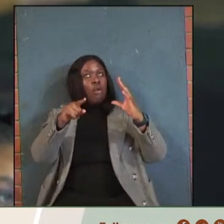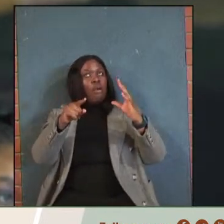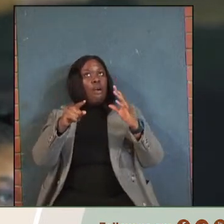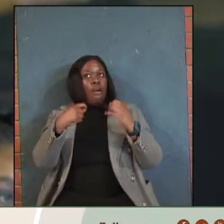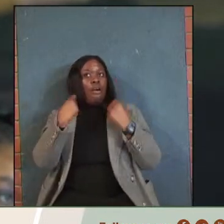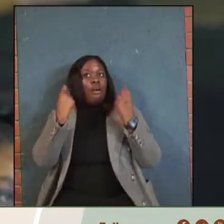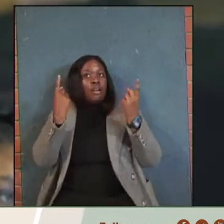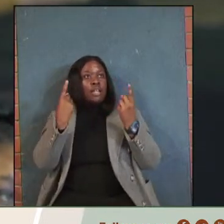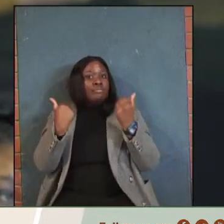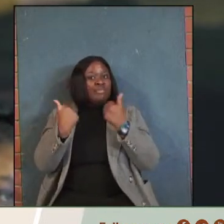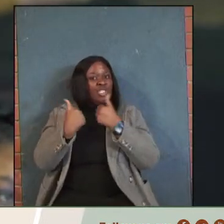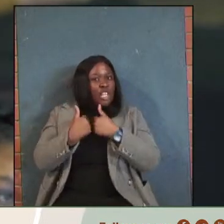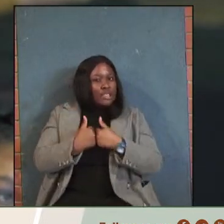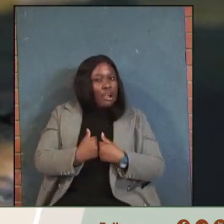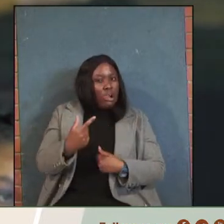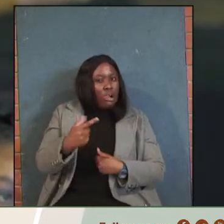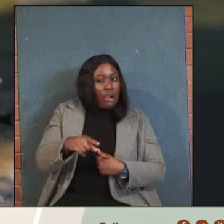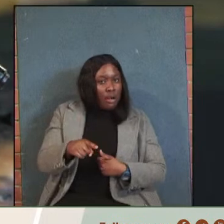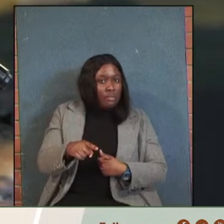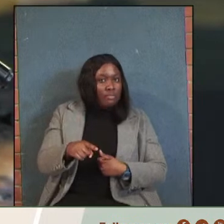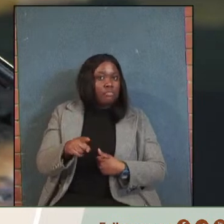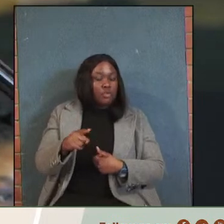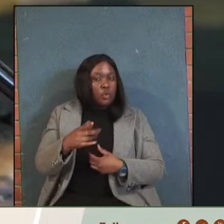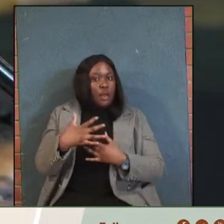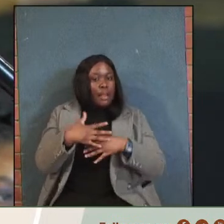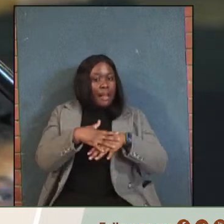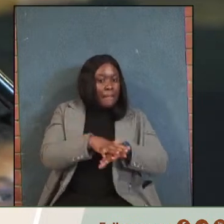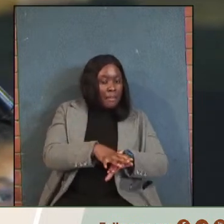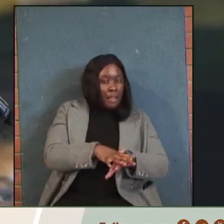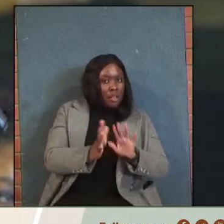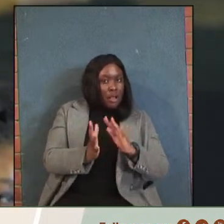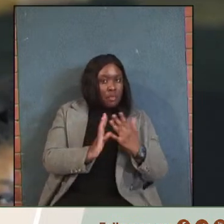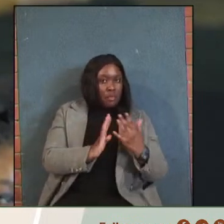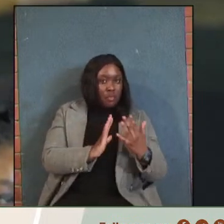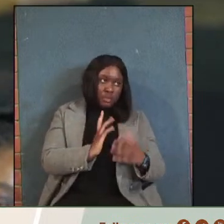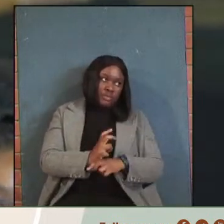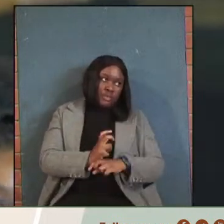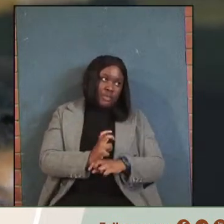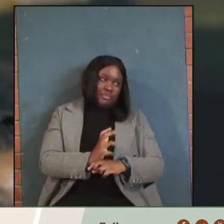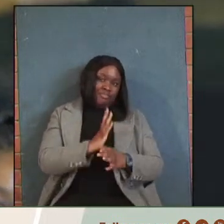we might face in implementing, and thank you.